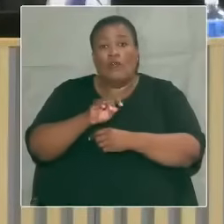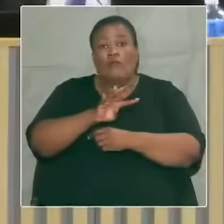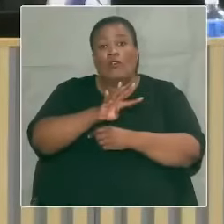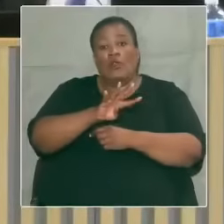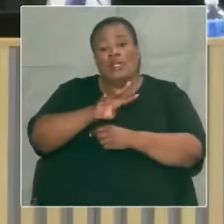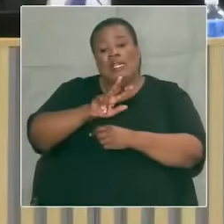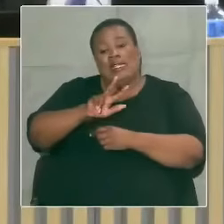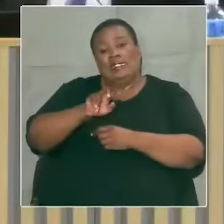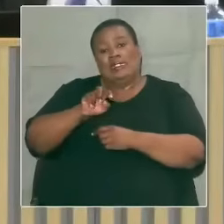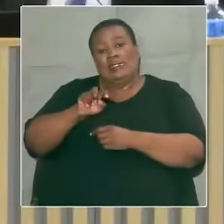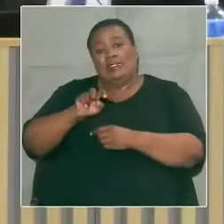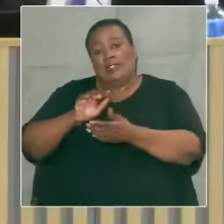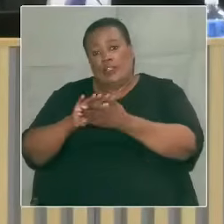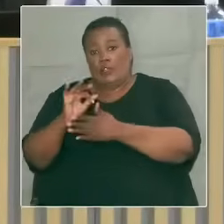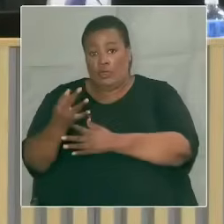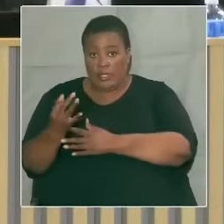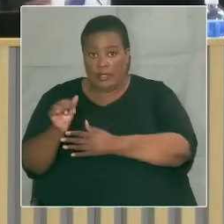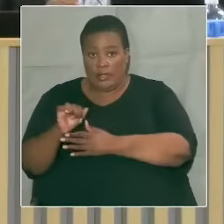3.